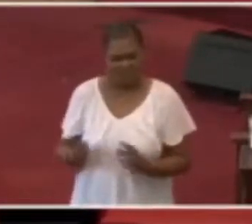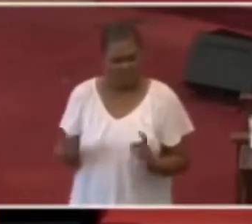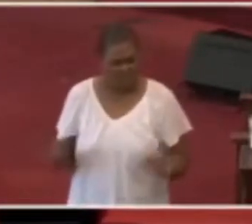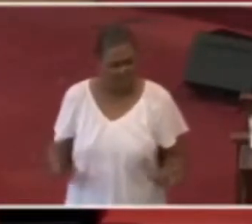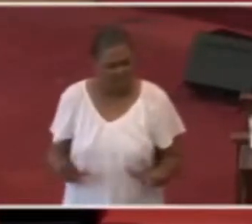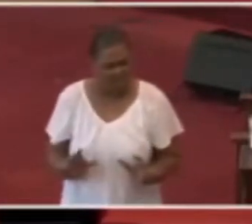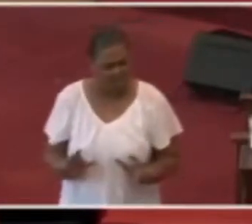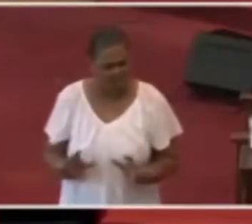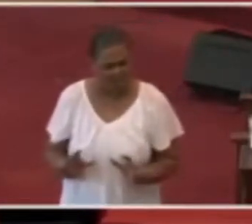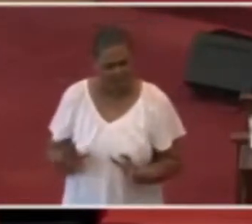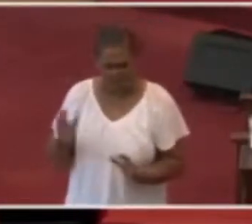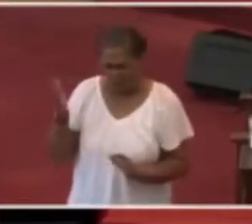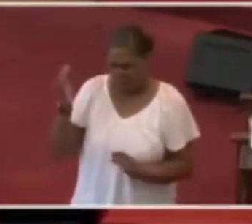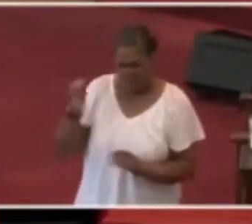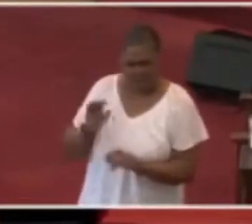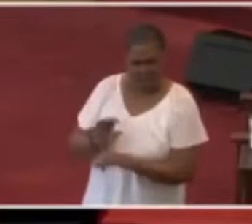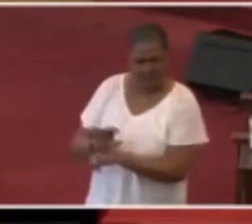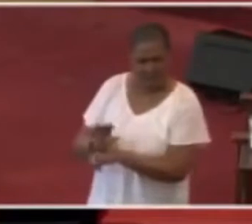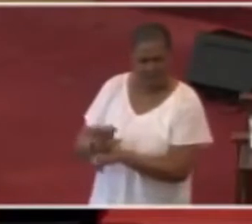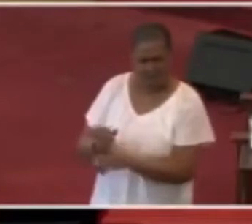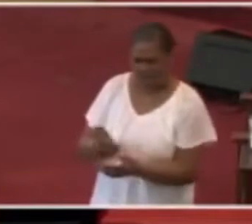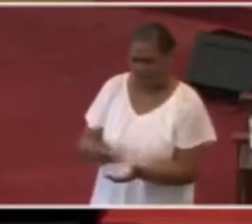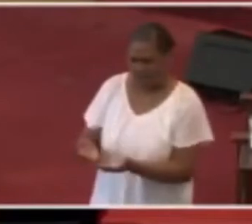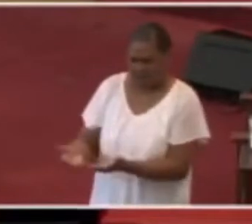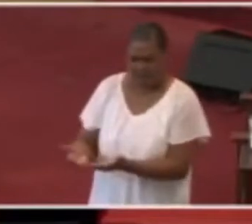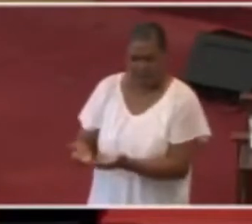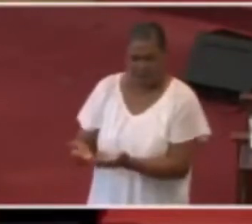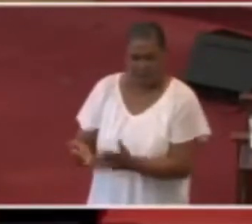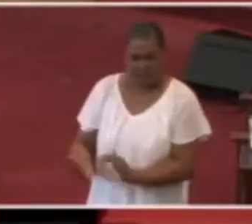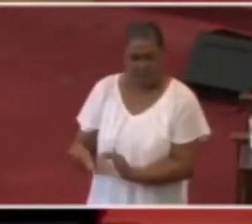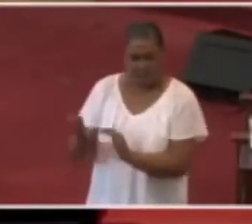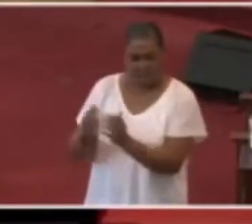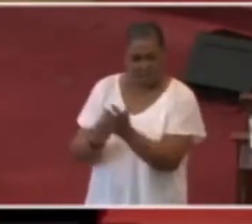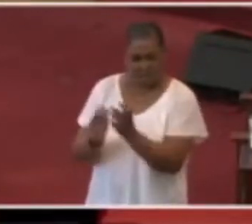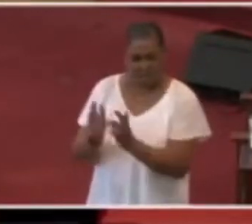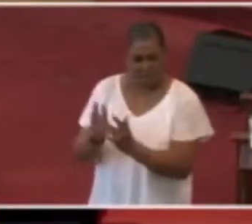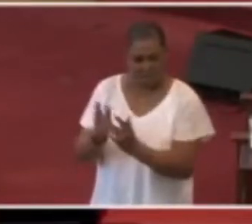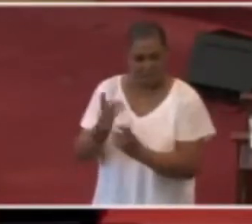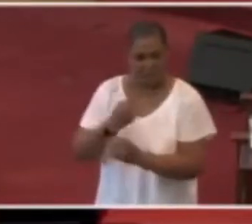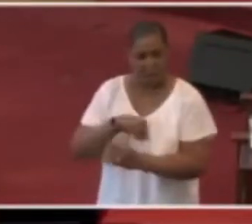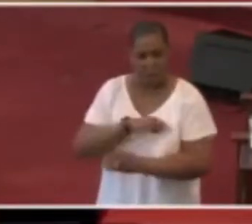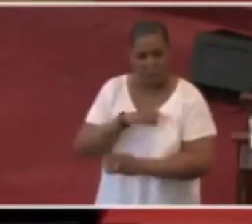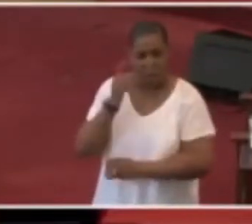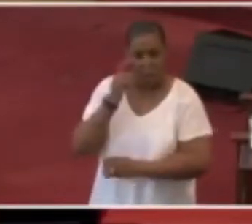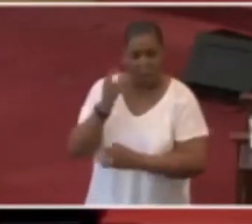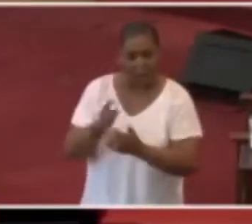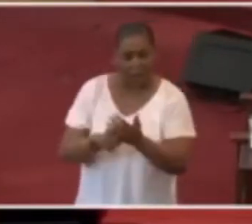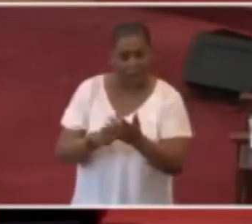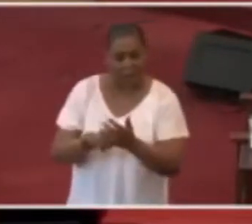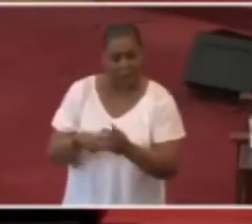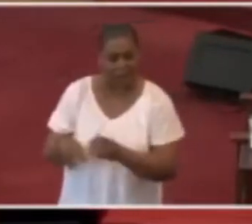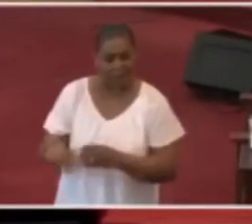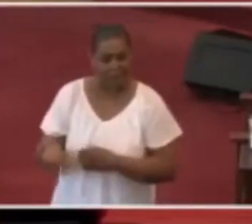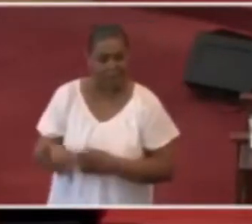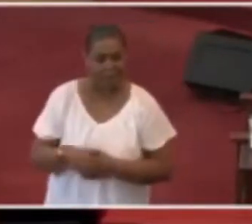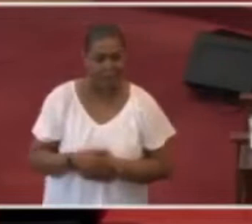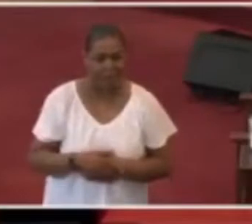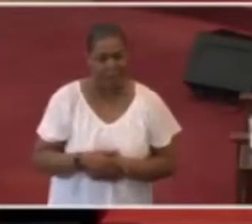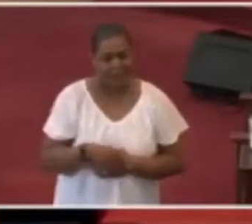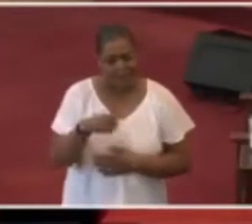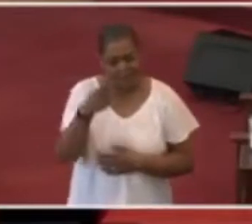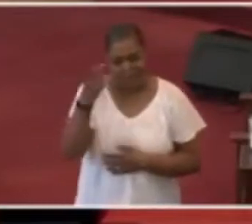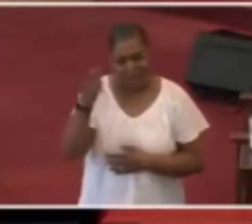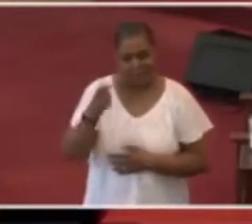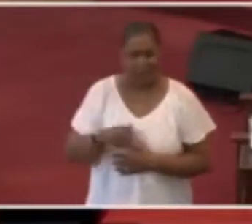are they forcing her along like this for? We're told, just a little after their exchange with Jesus, that it is